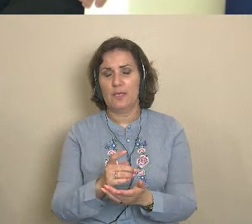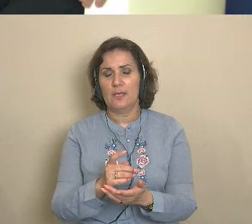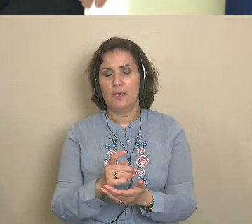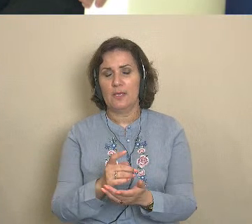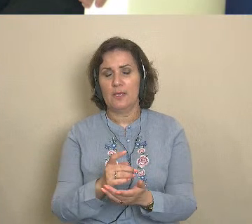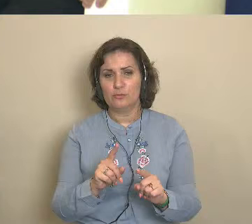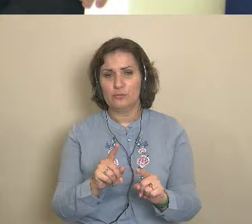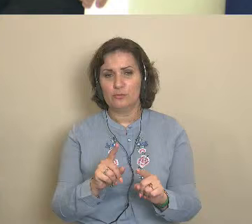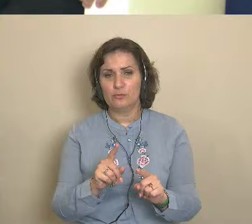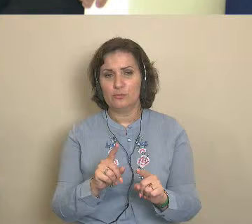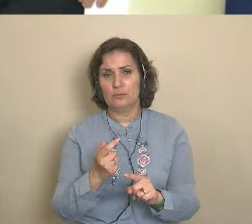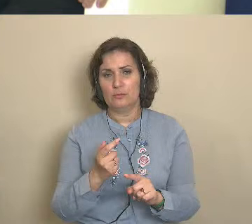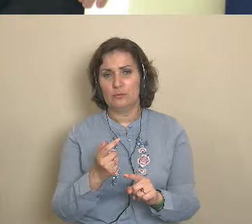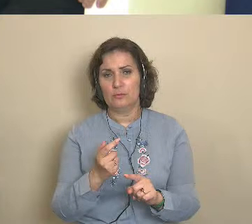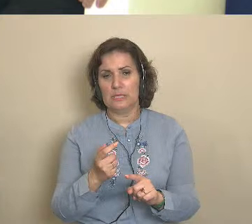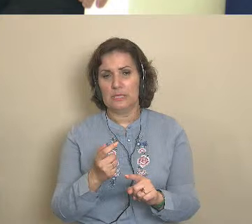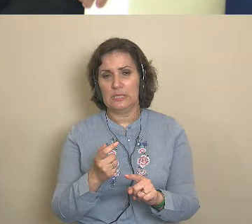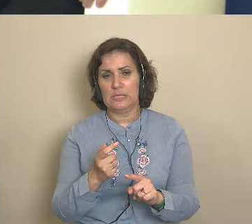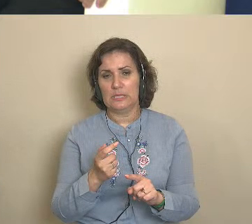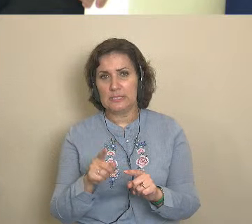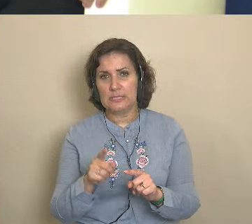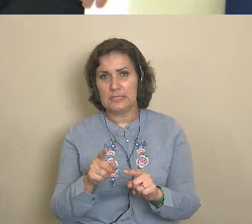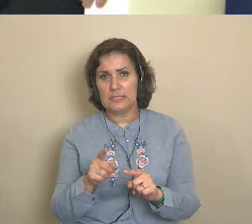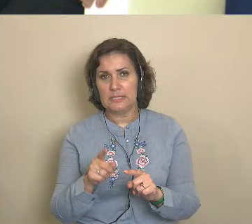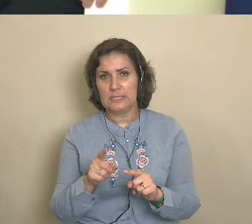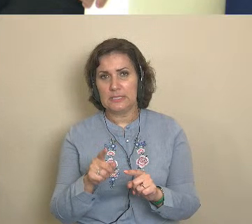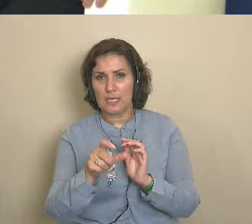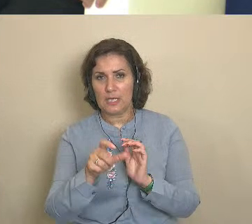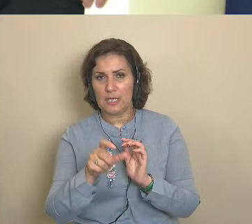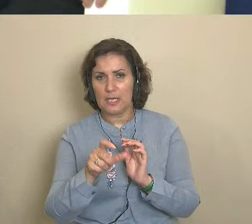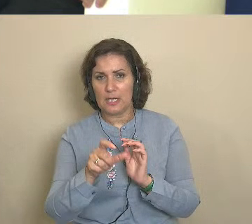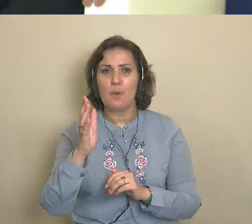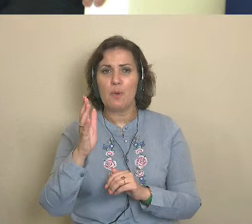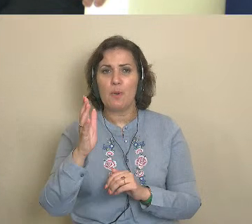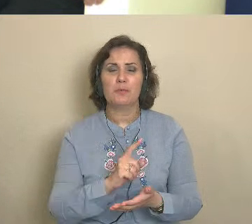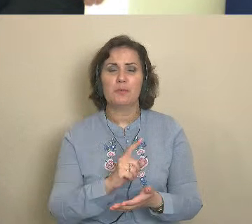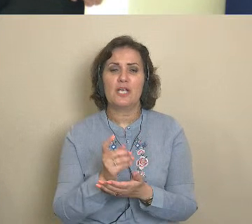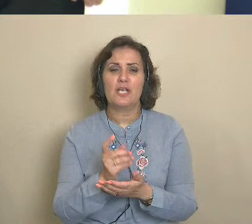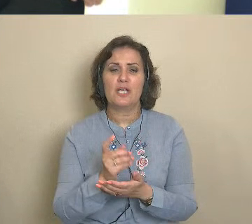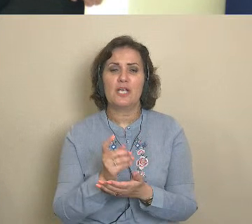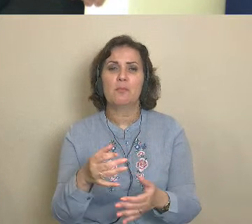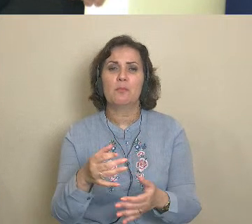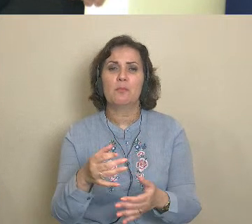been suspended at the final phase. 300,000